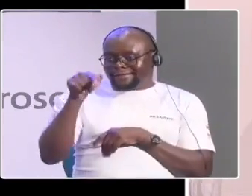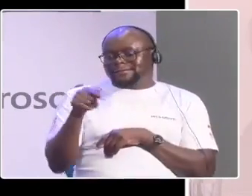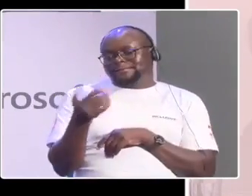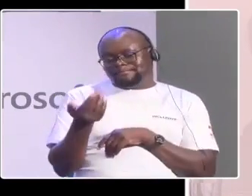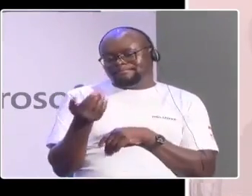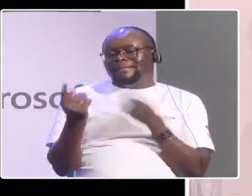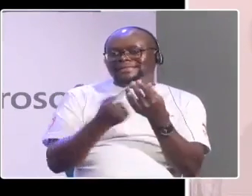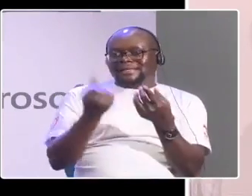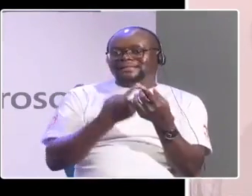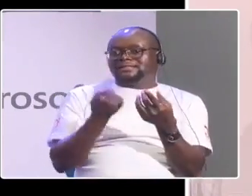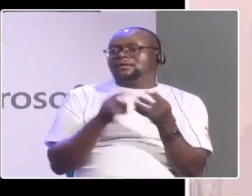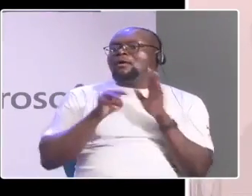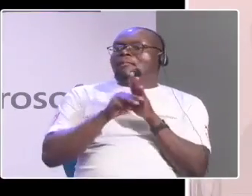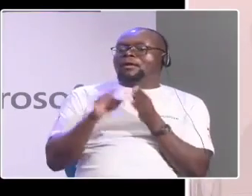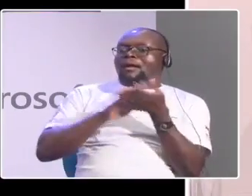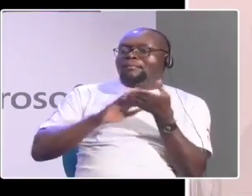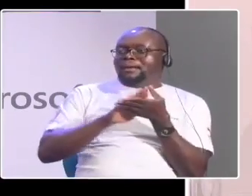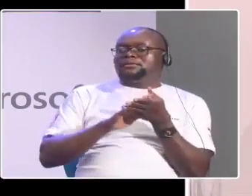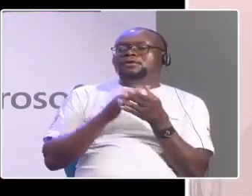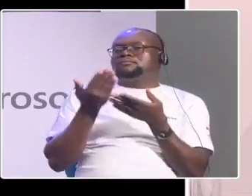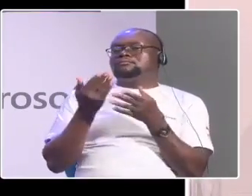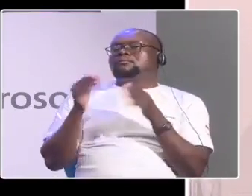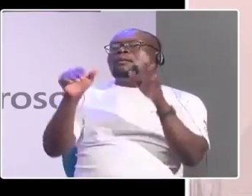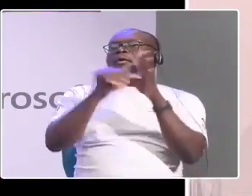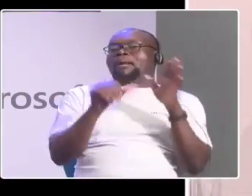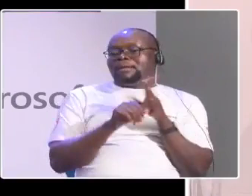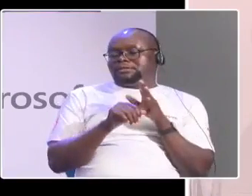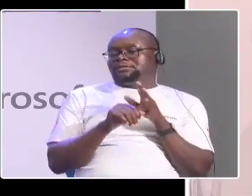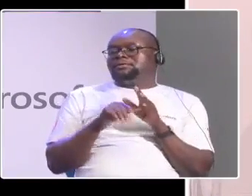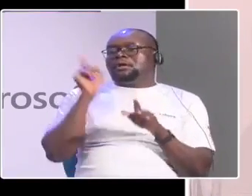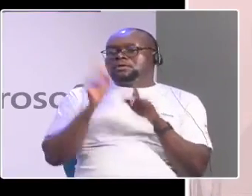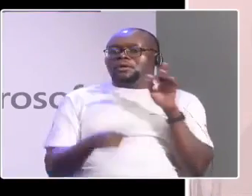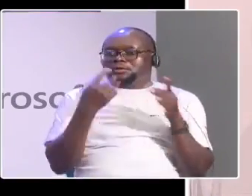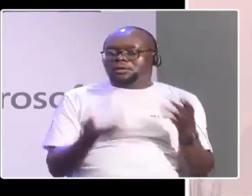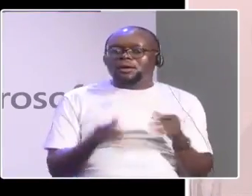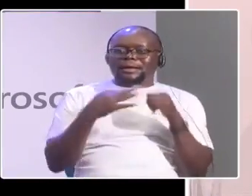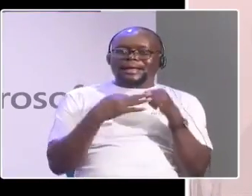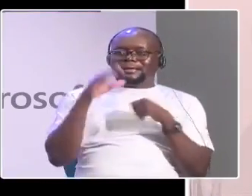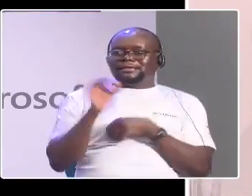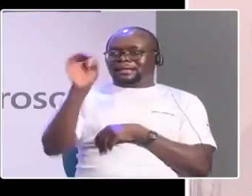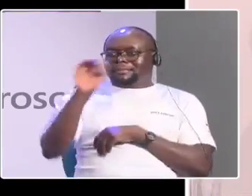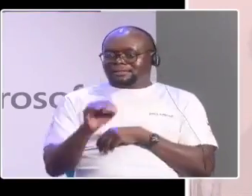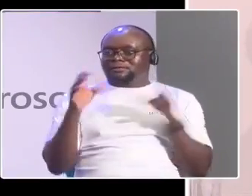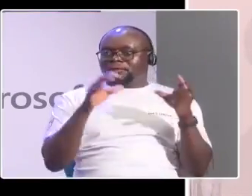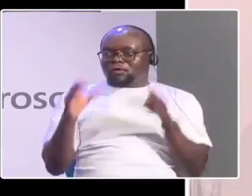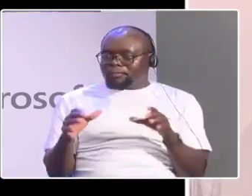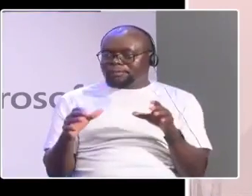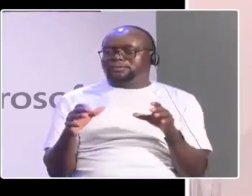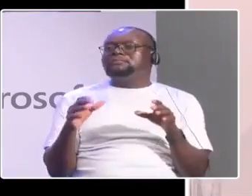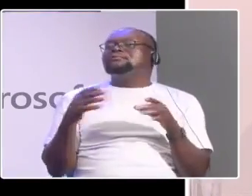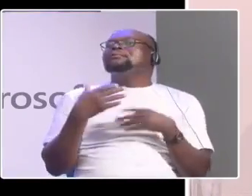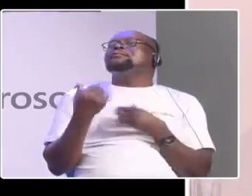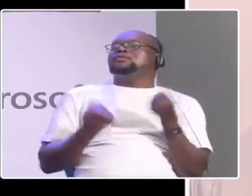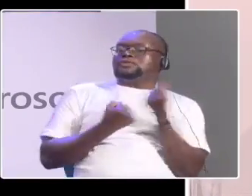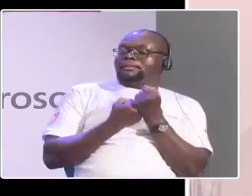are statistical models based on probabilities, you can't say, well, 80% of the community seems to like